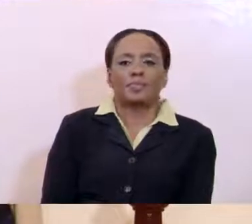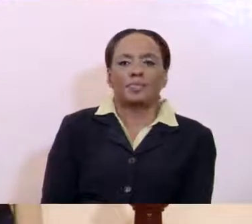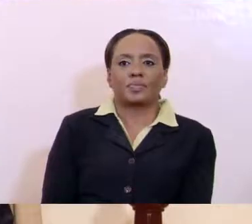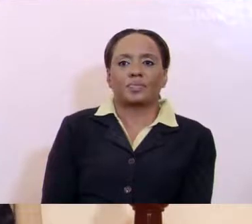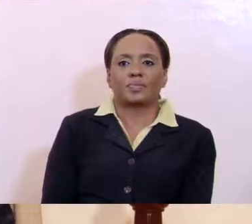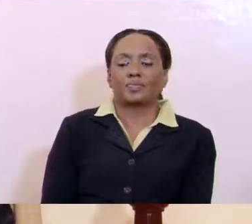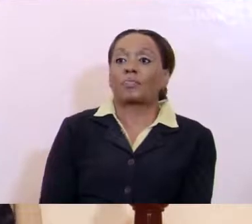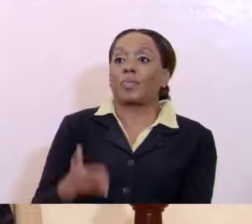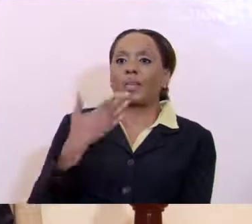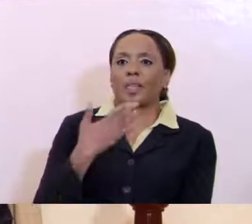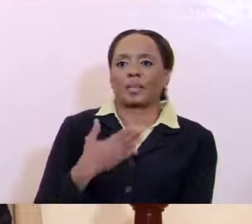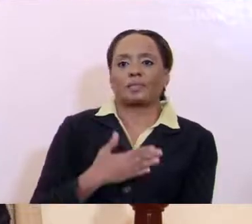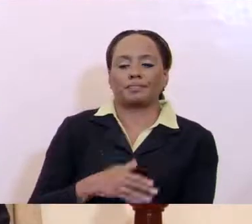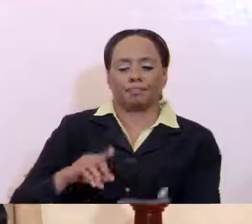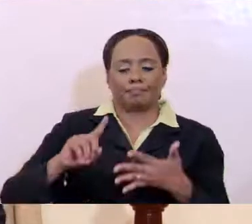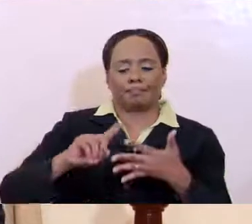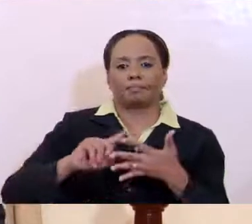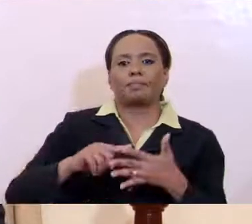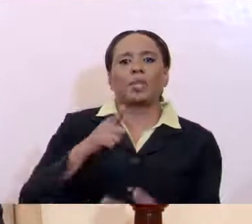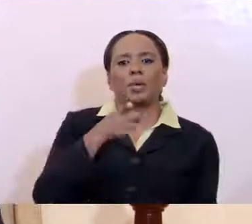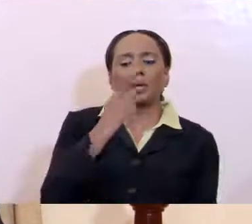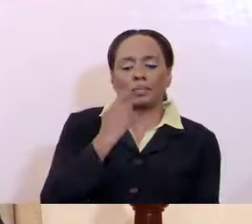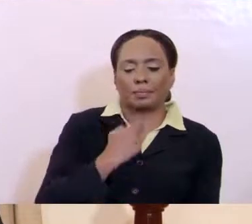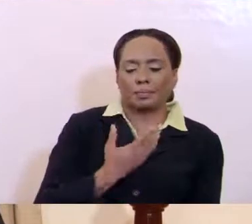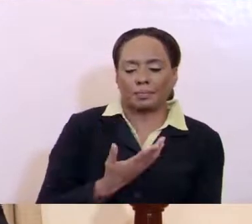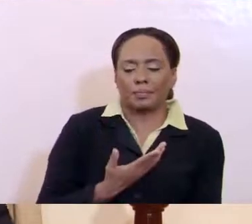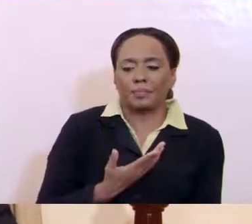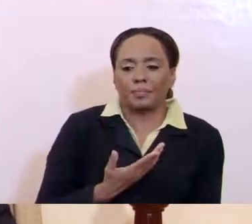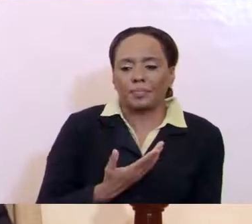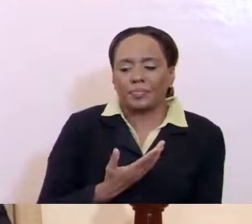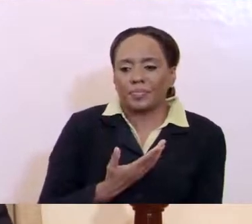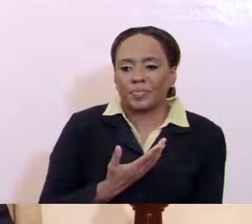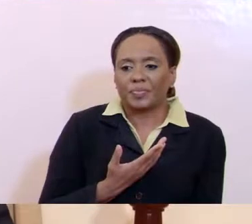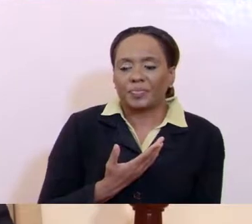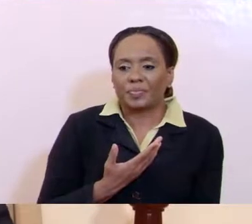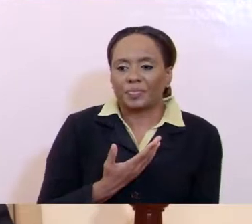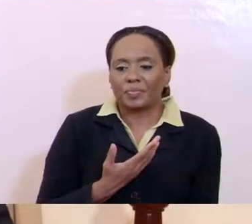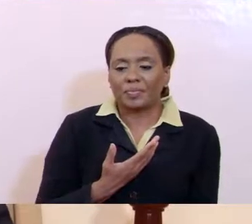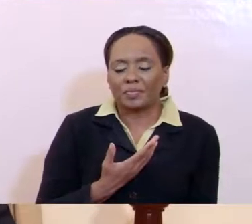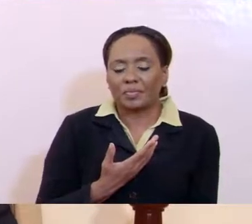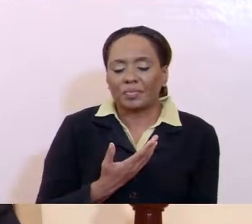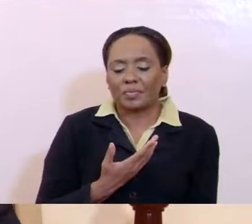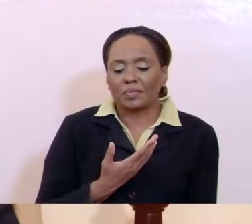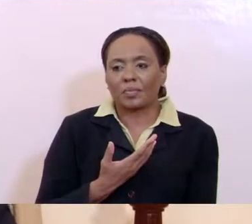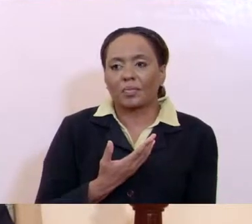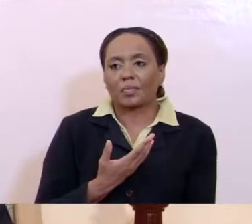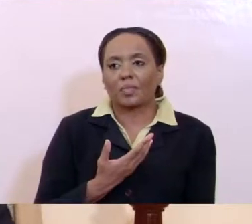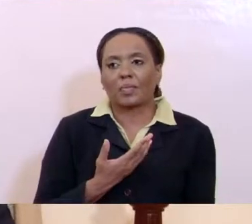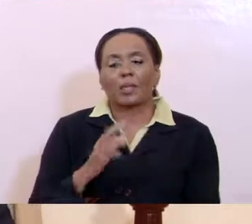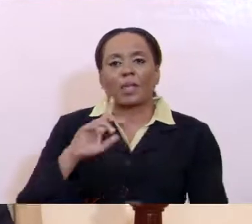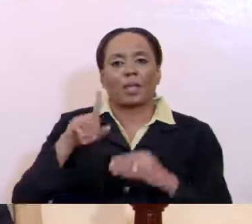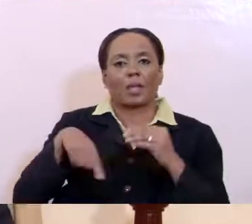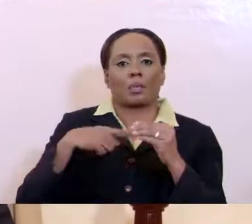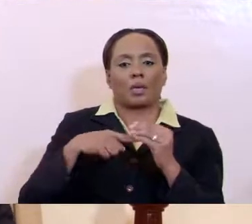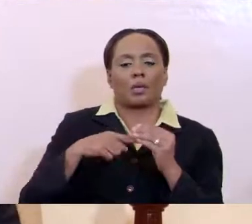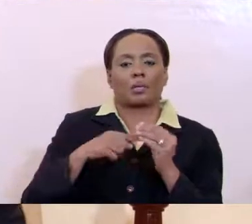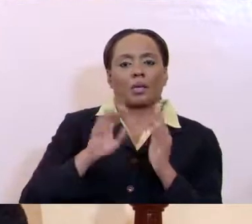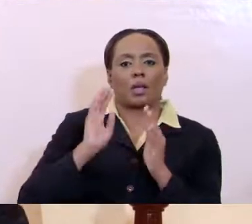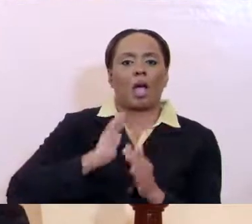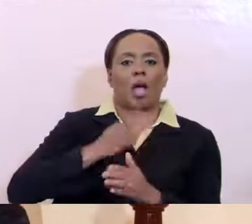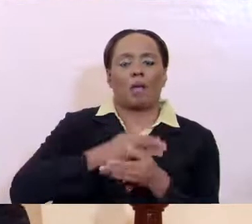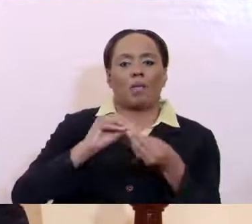Thank you. So the question was about the downward trends and in relation to